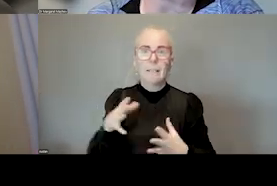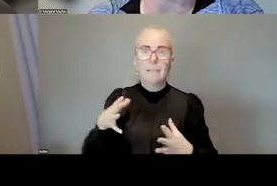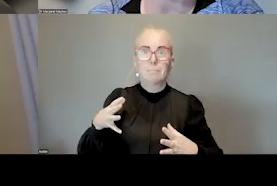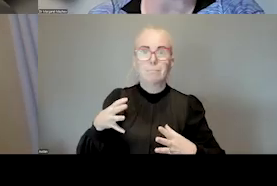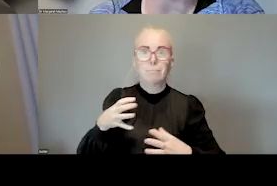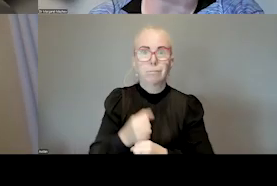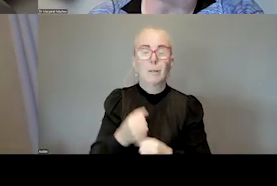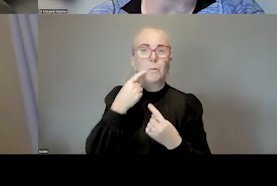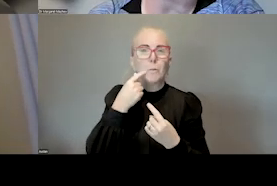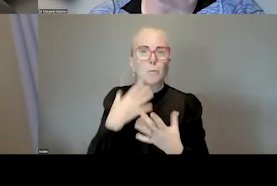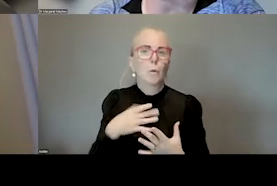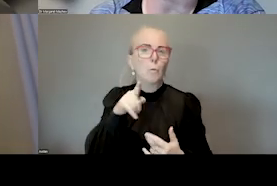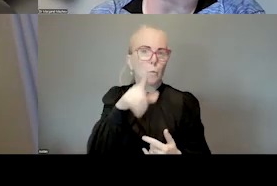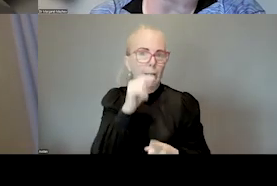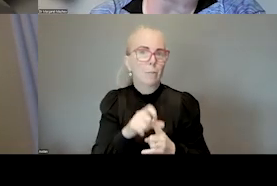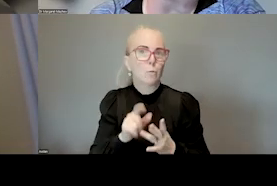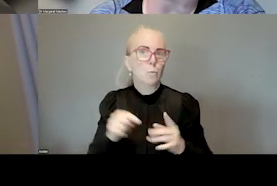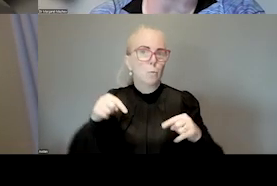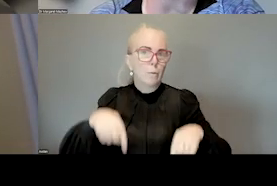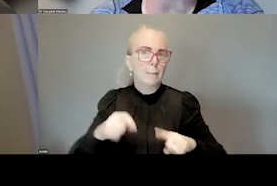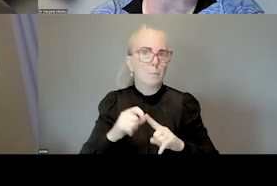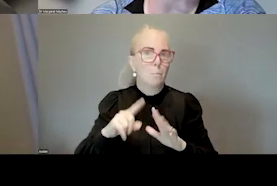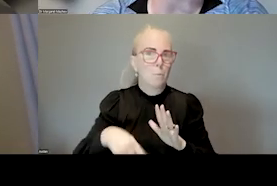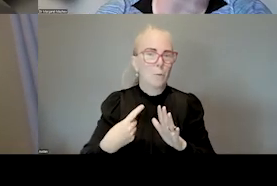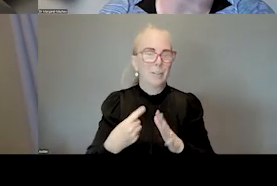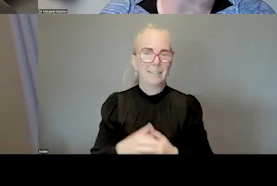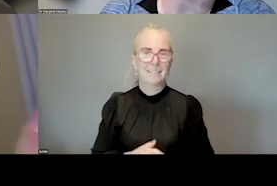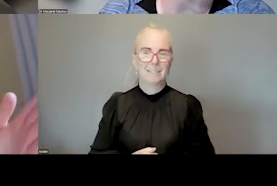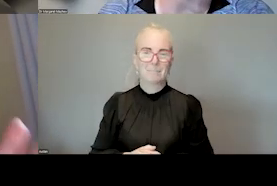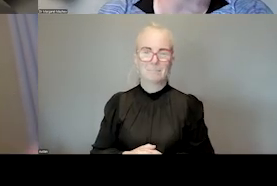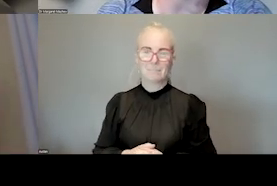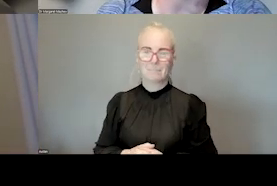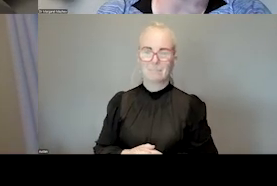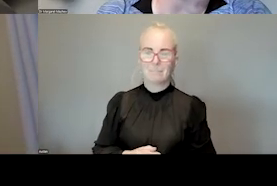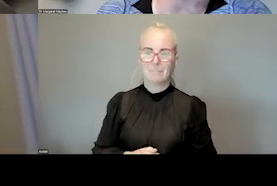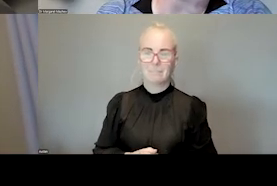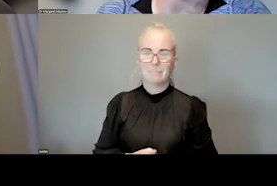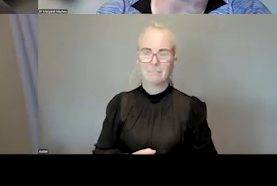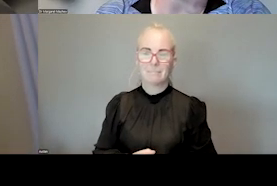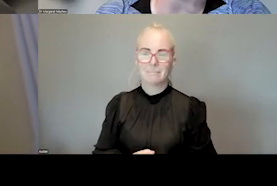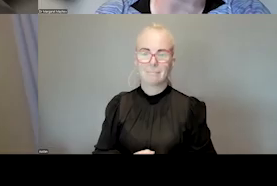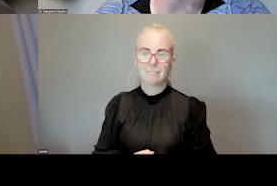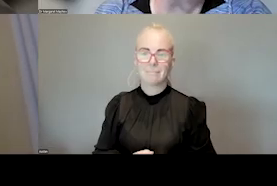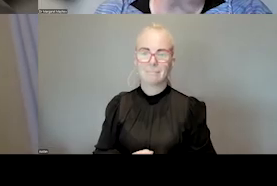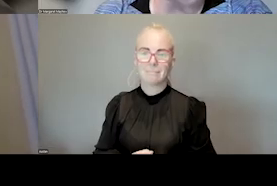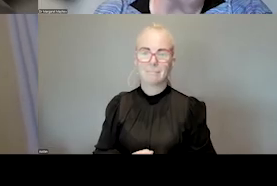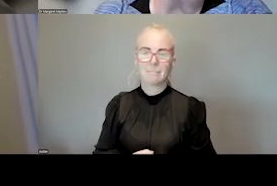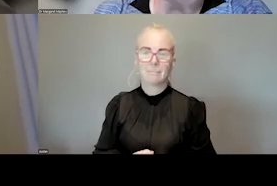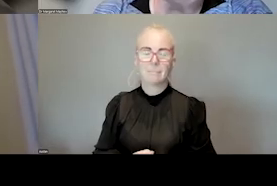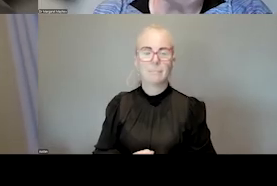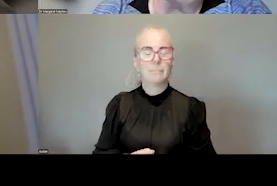book. Yeah. I've done all these amazing theatre things over here, which we might get into later. But this is me and my book work. Yep.